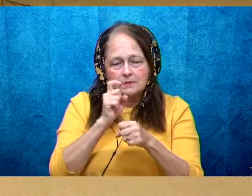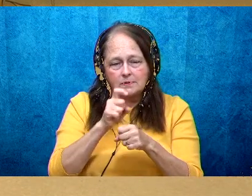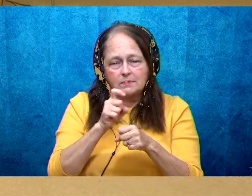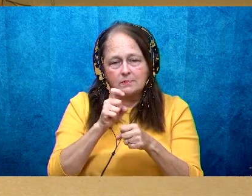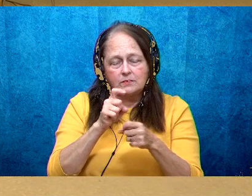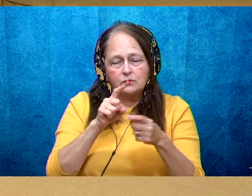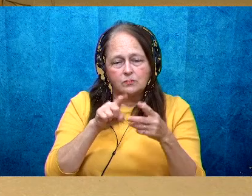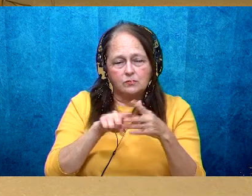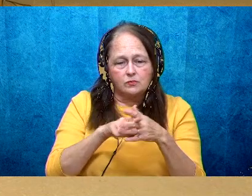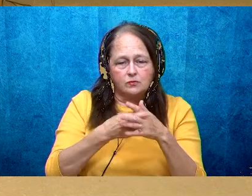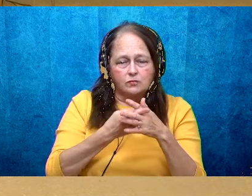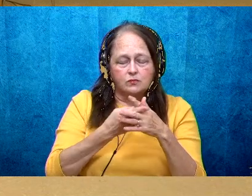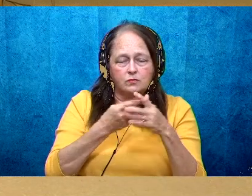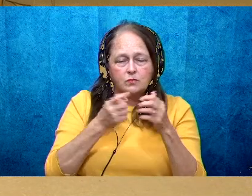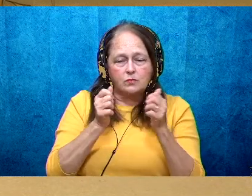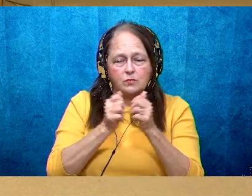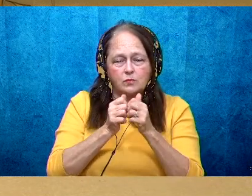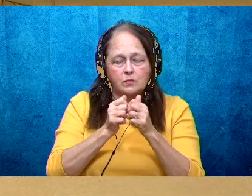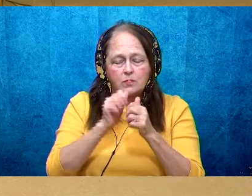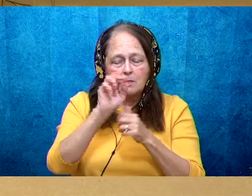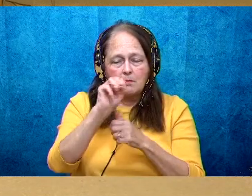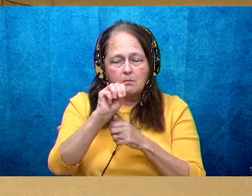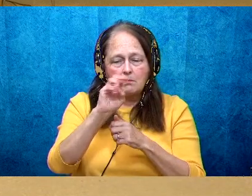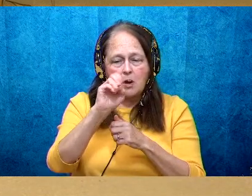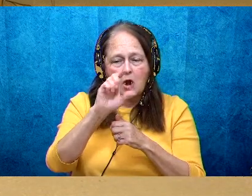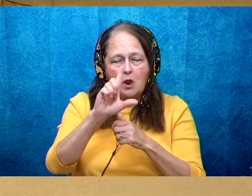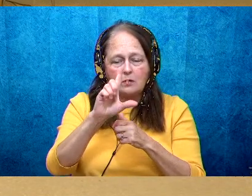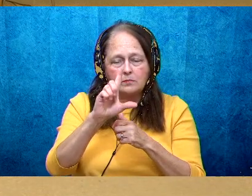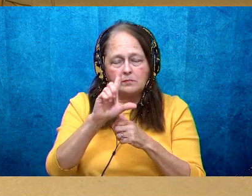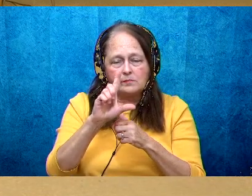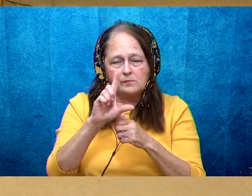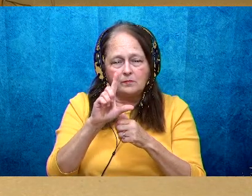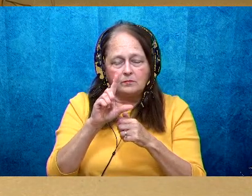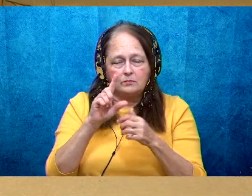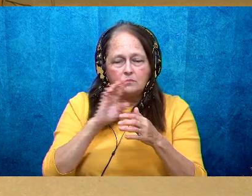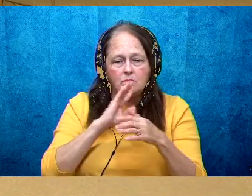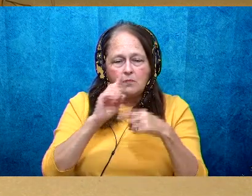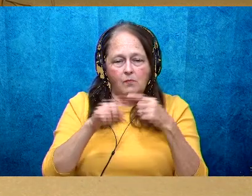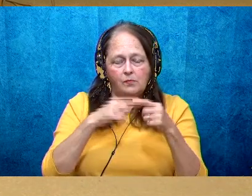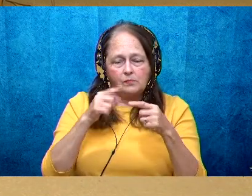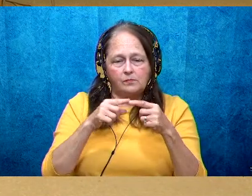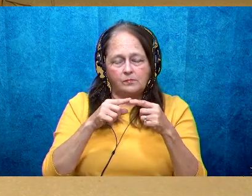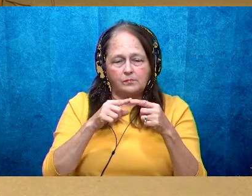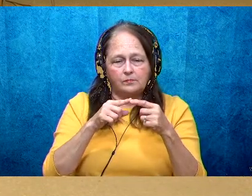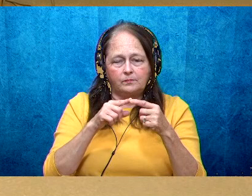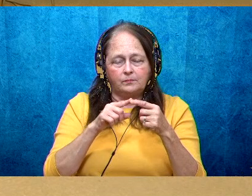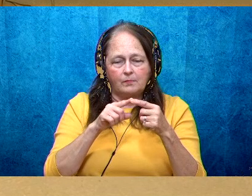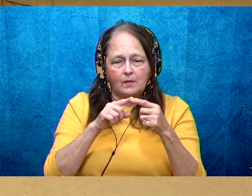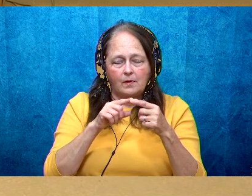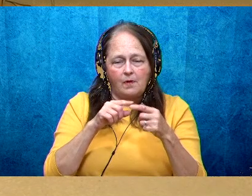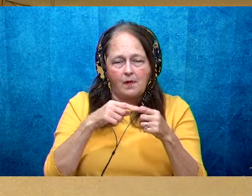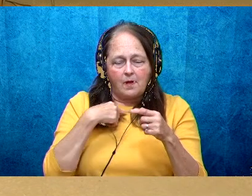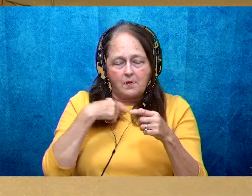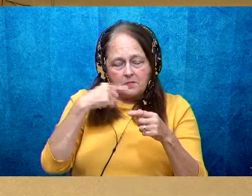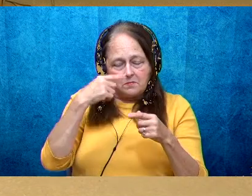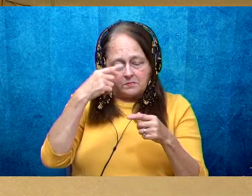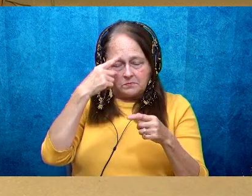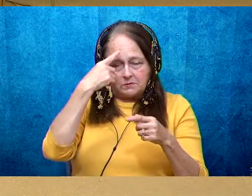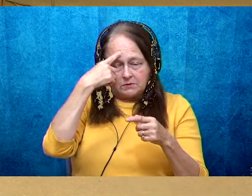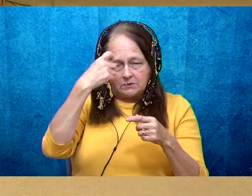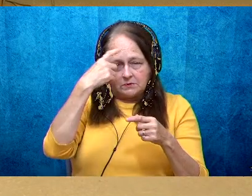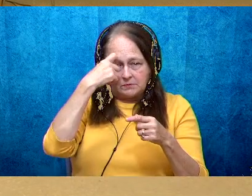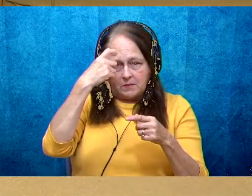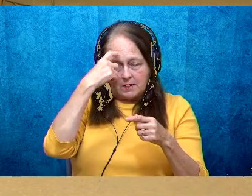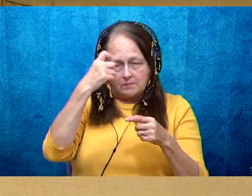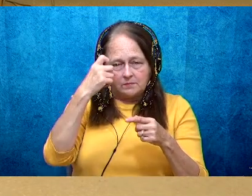But let's kind of jump right in with our models. Let's talk about rotation and revolution. I suspect these two words